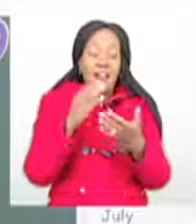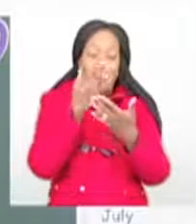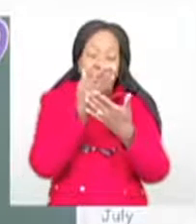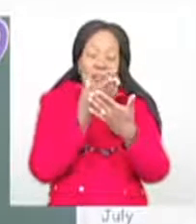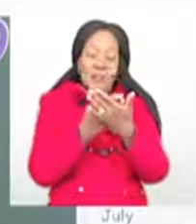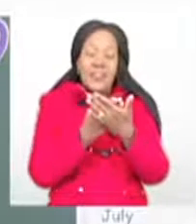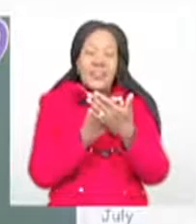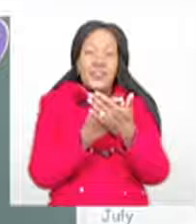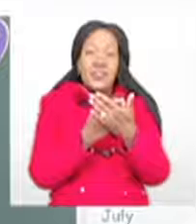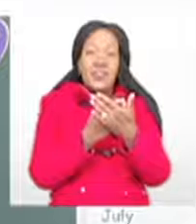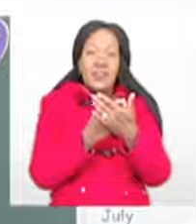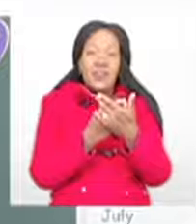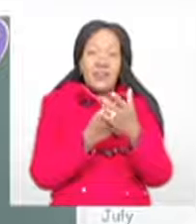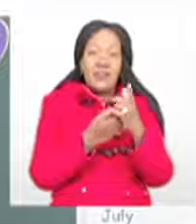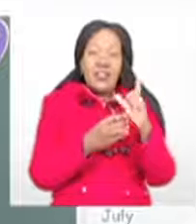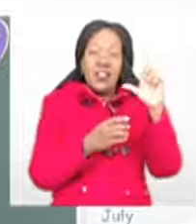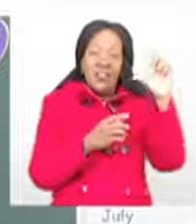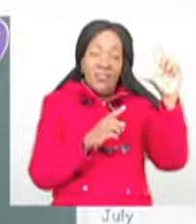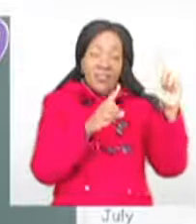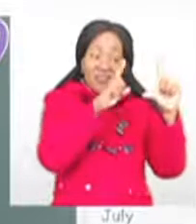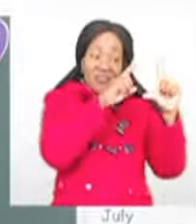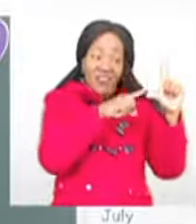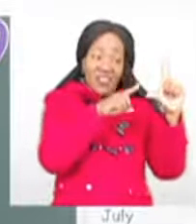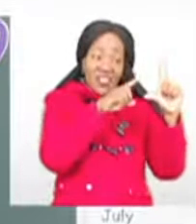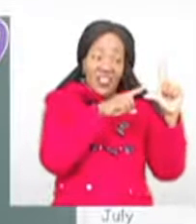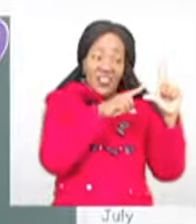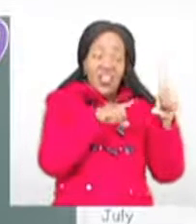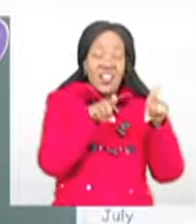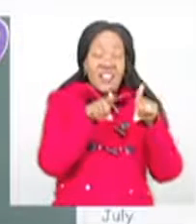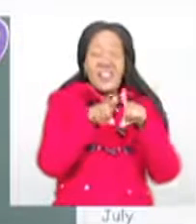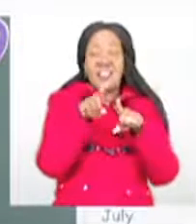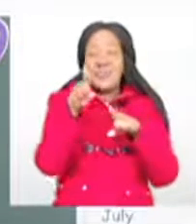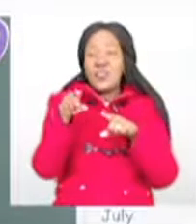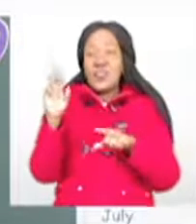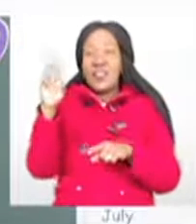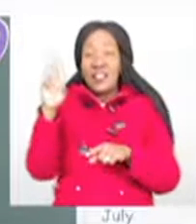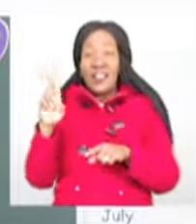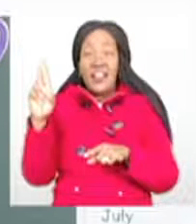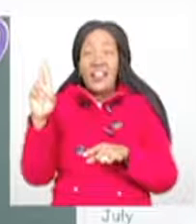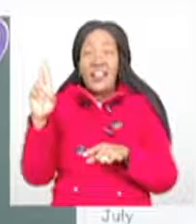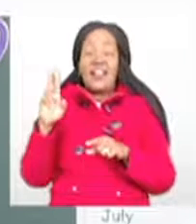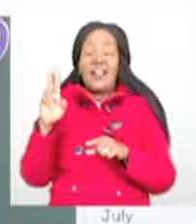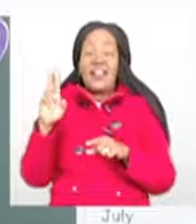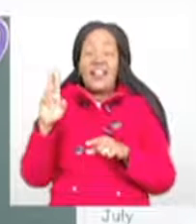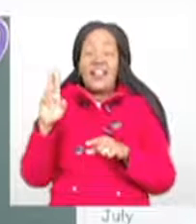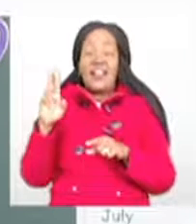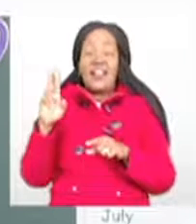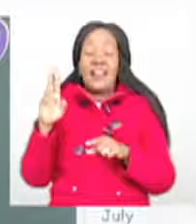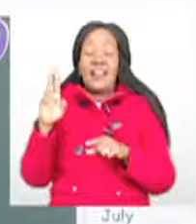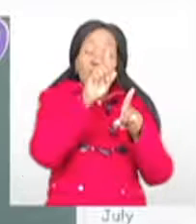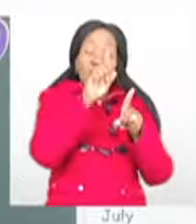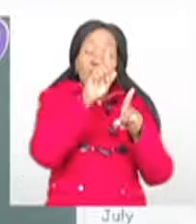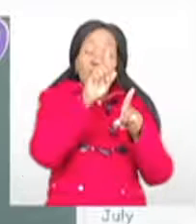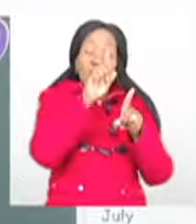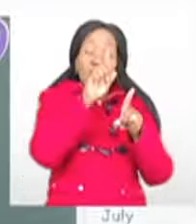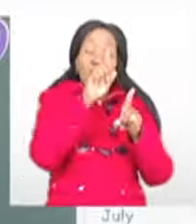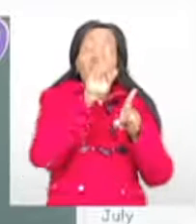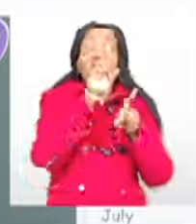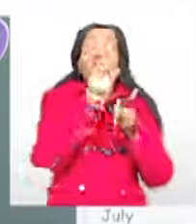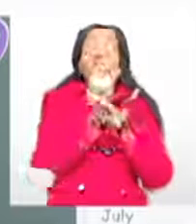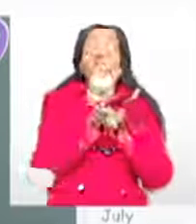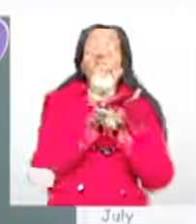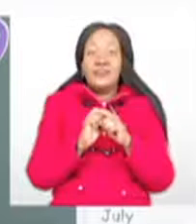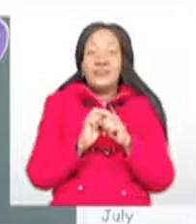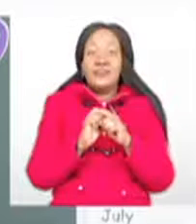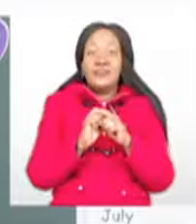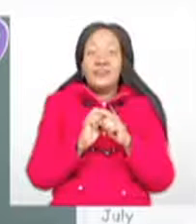its rightful shadow. So that's the shadow for the frog. Now